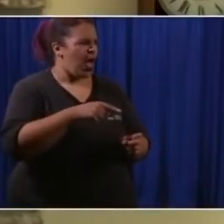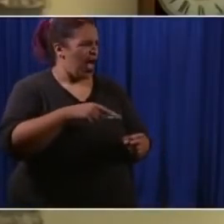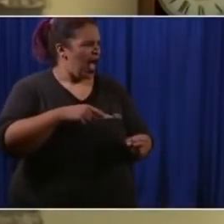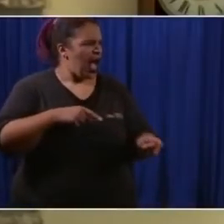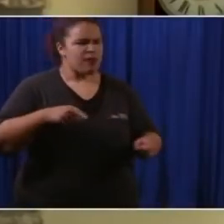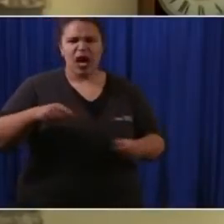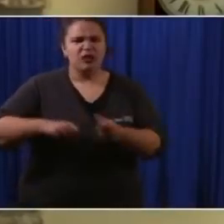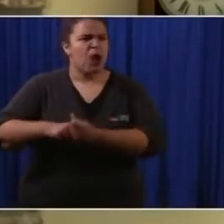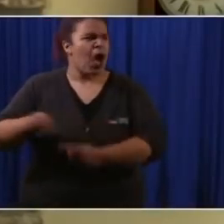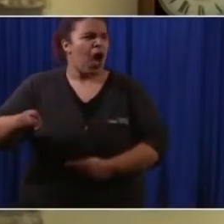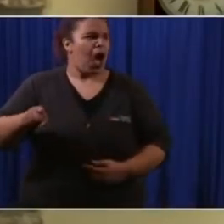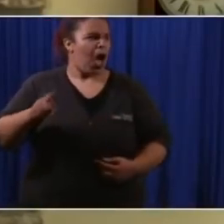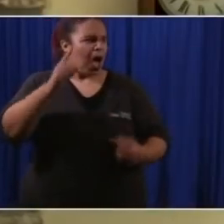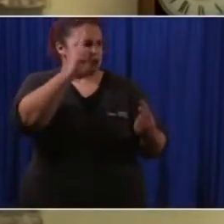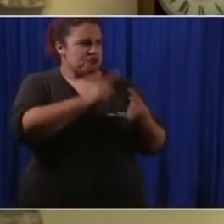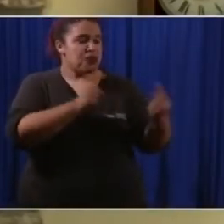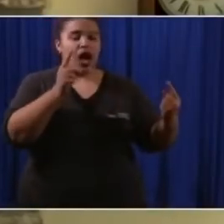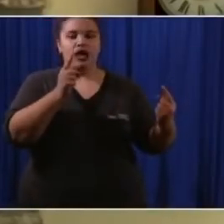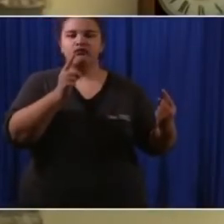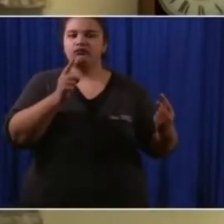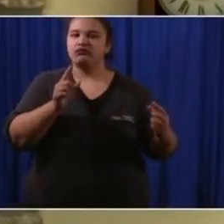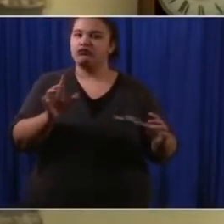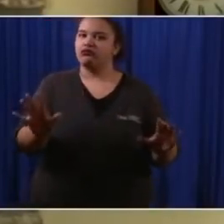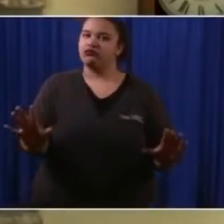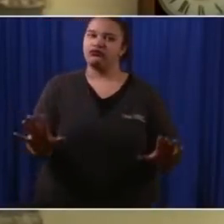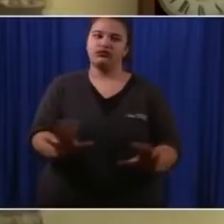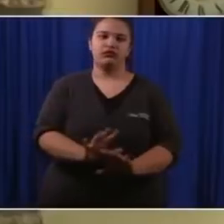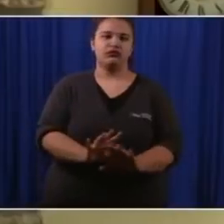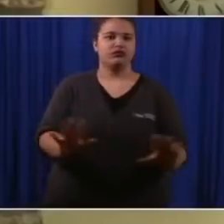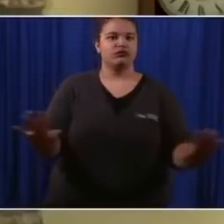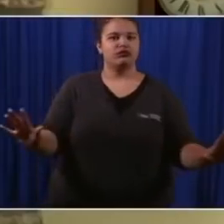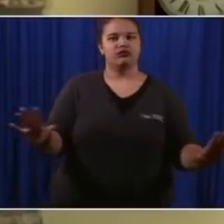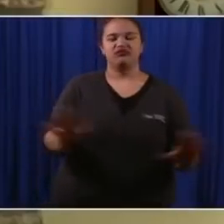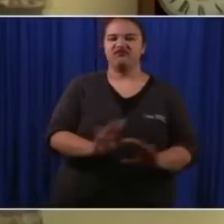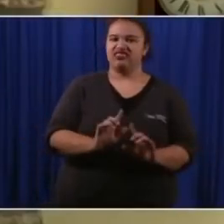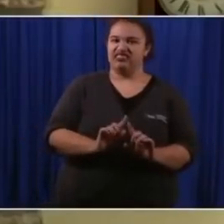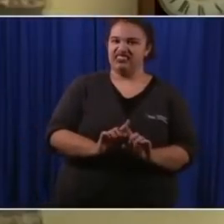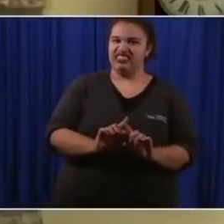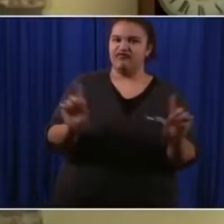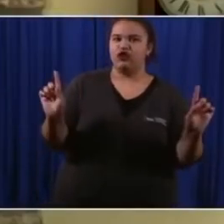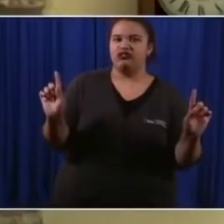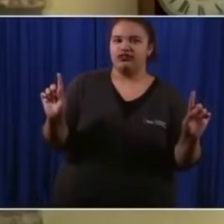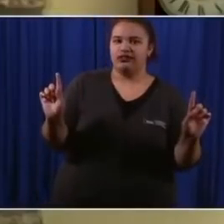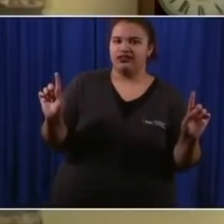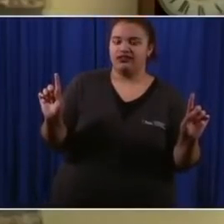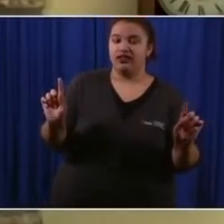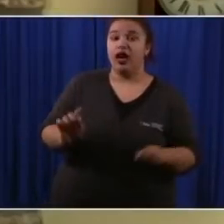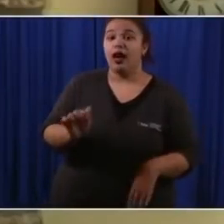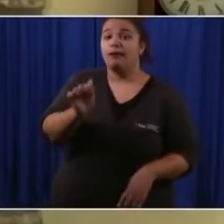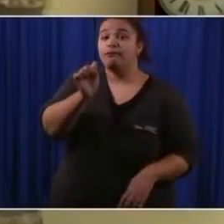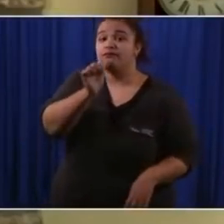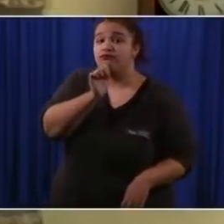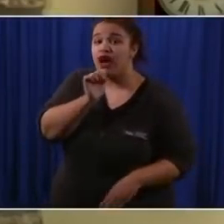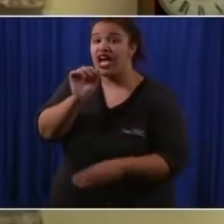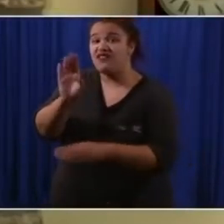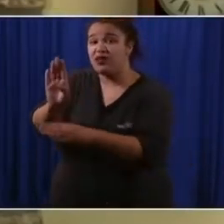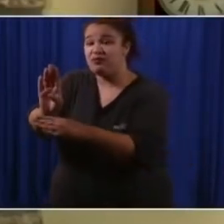it's a very different thing than what happens in a private enterprise